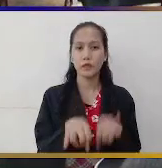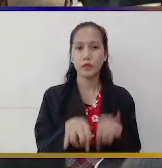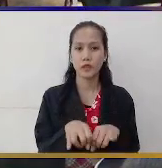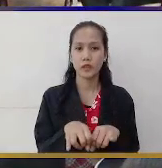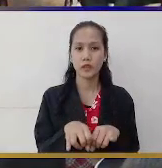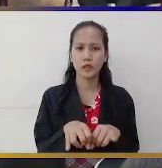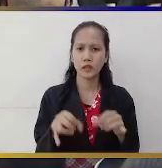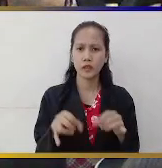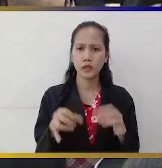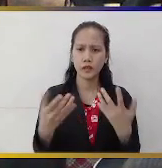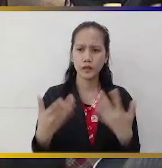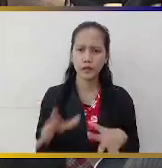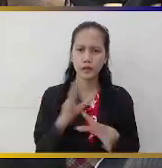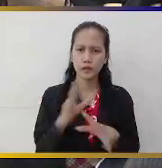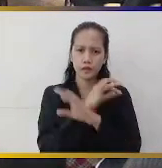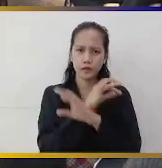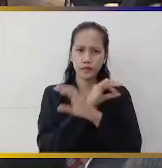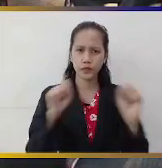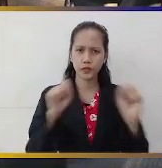Consecration.